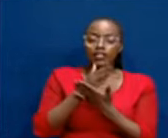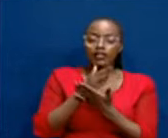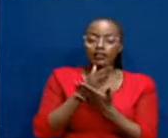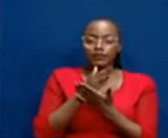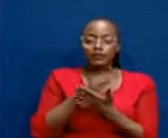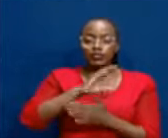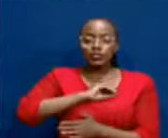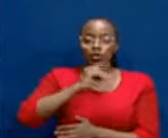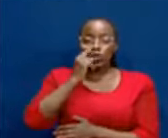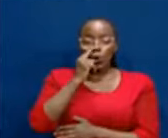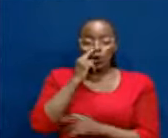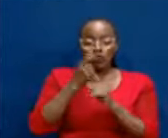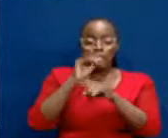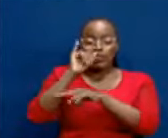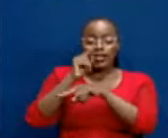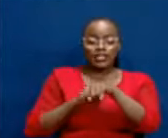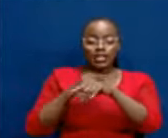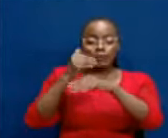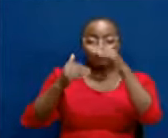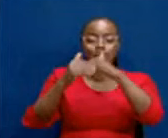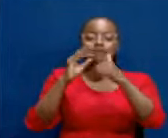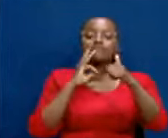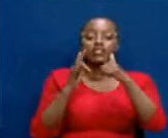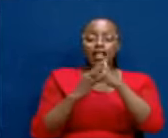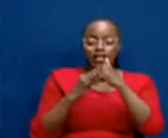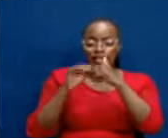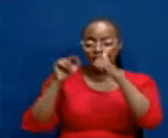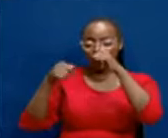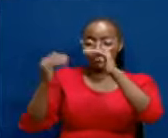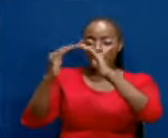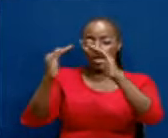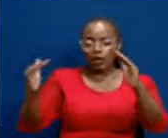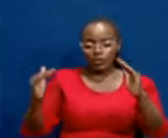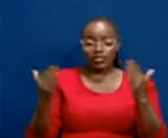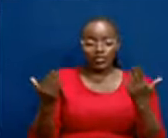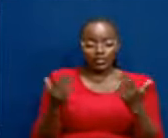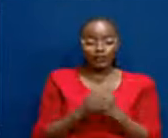Asante. Since then, they have built 800,000 homes. So Asante.